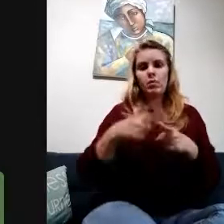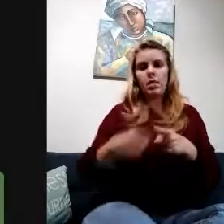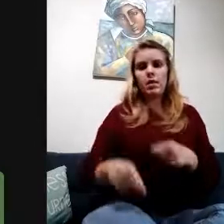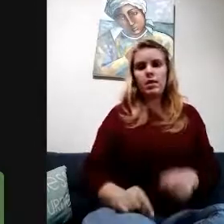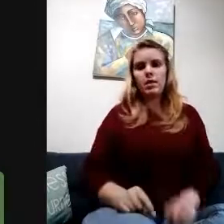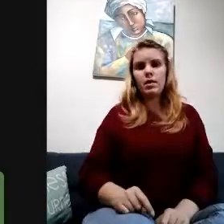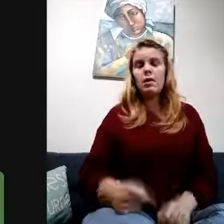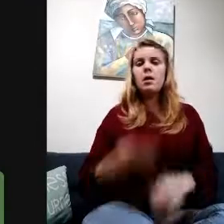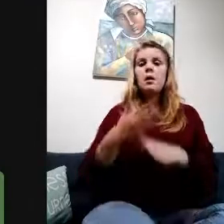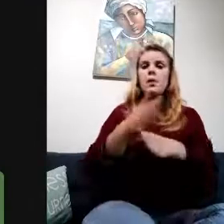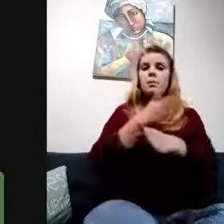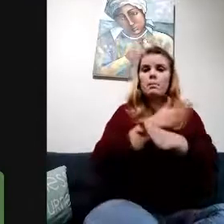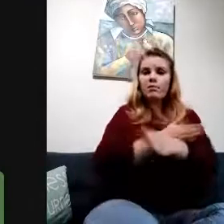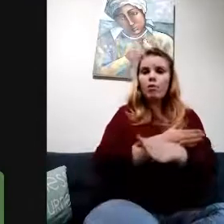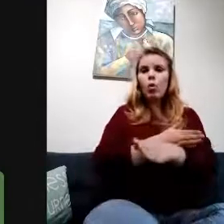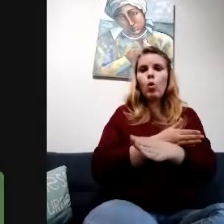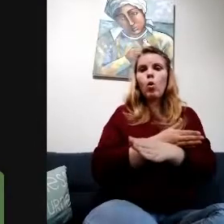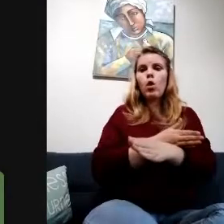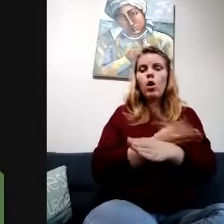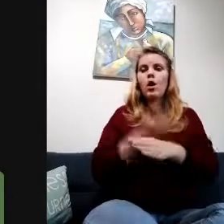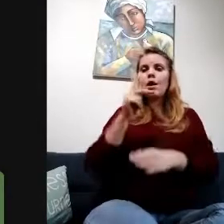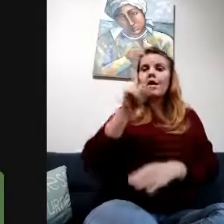from the previous tournament.